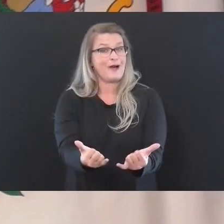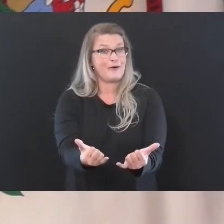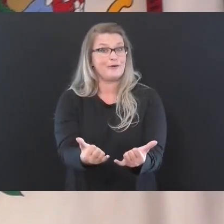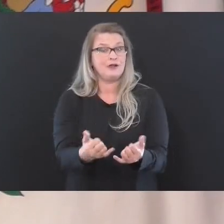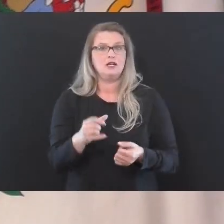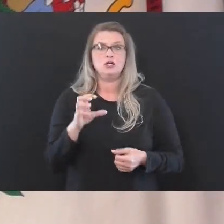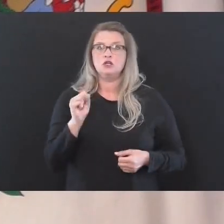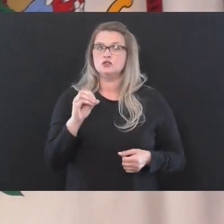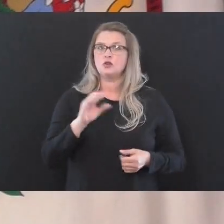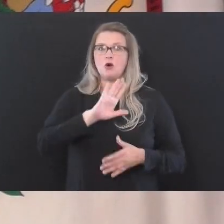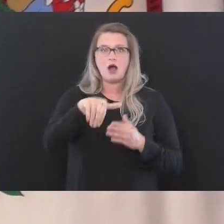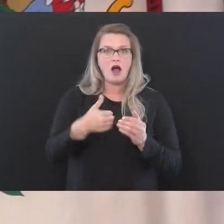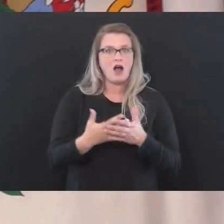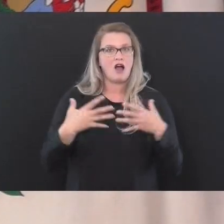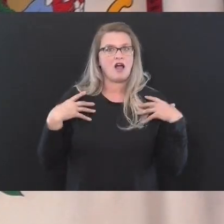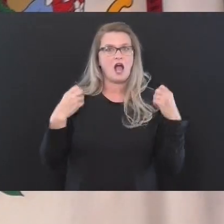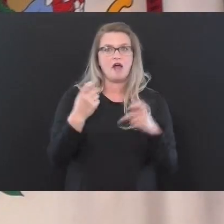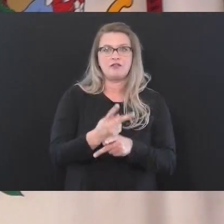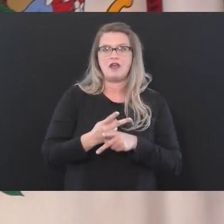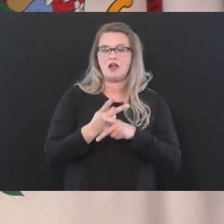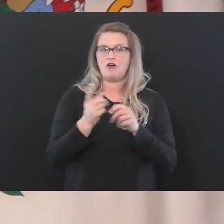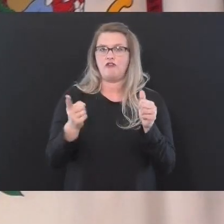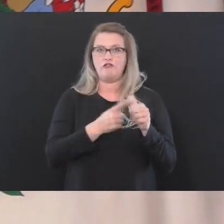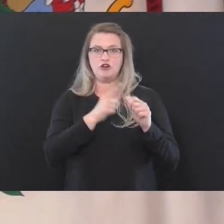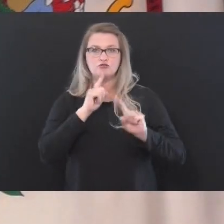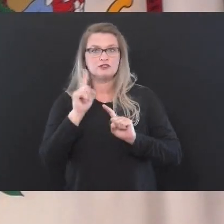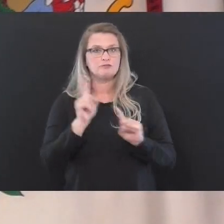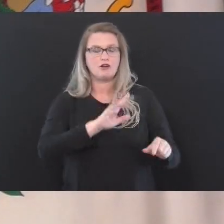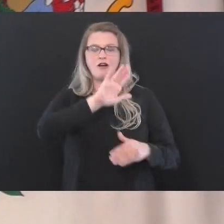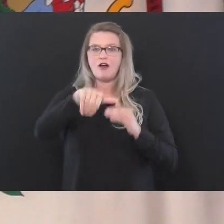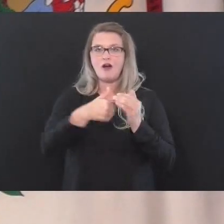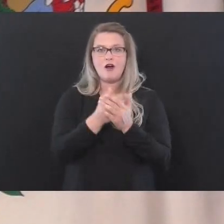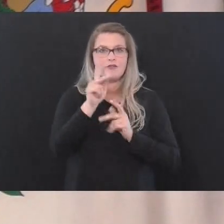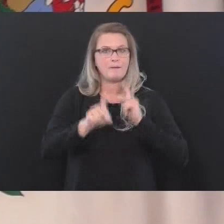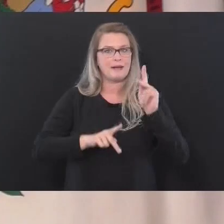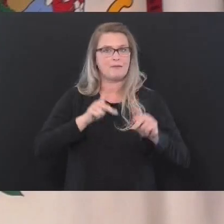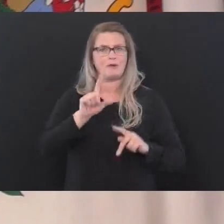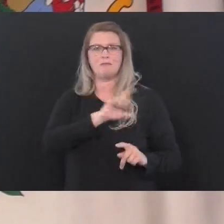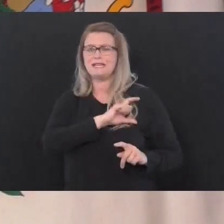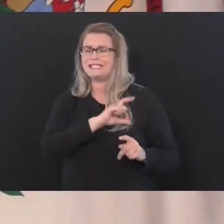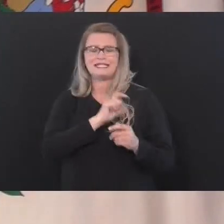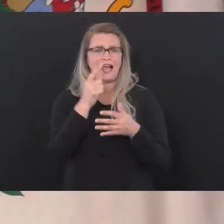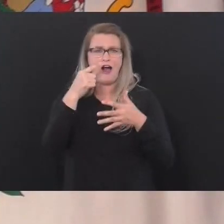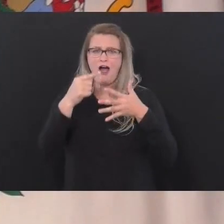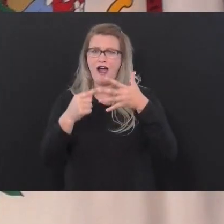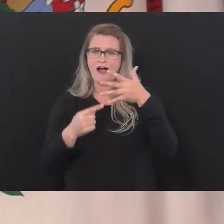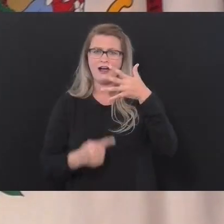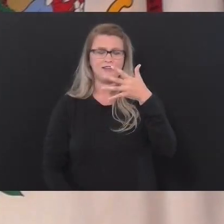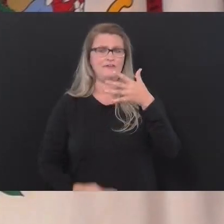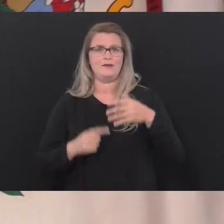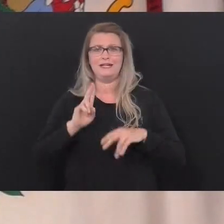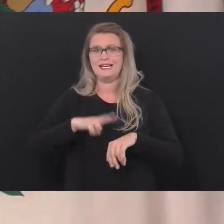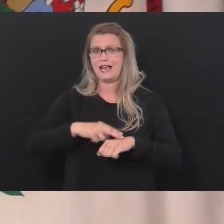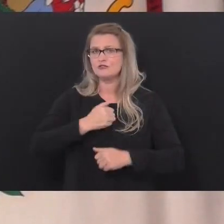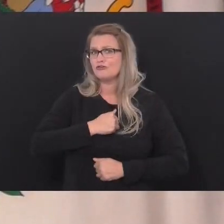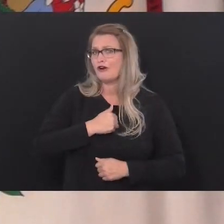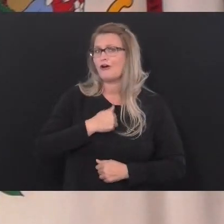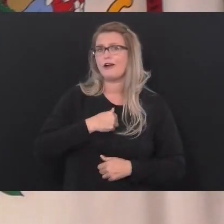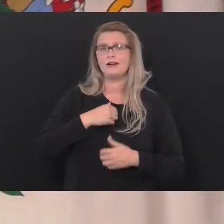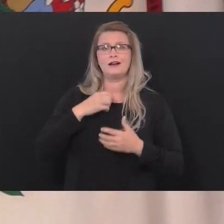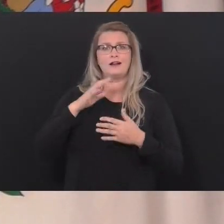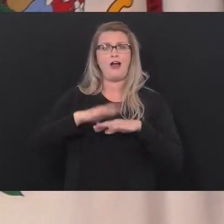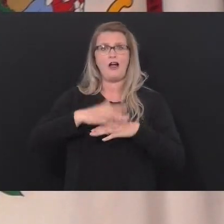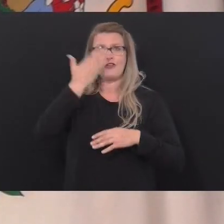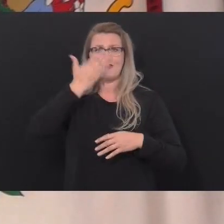the healthcare and all the first responders, all the people, all of our police, everyone, the Guard, everybody that's on the